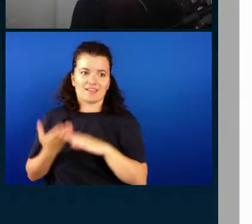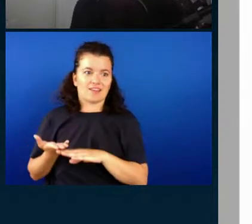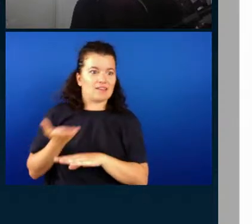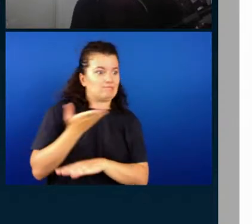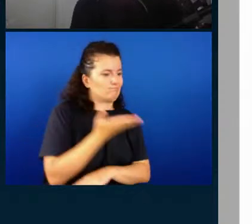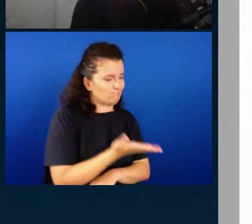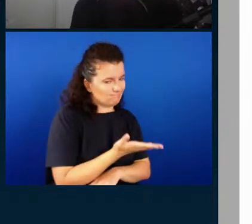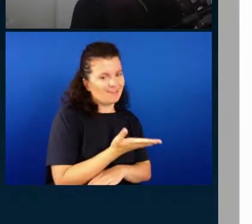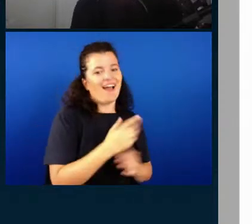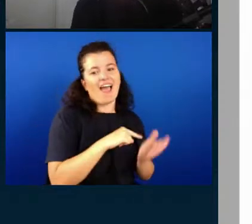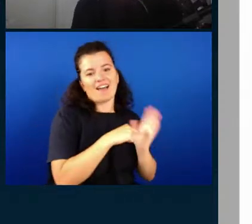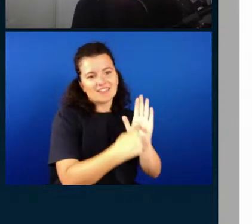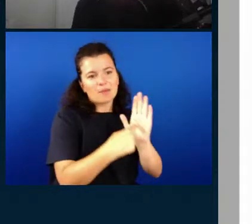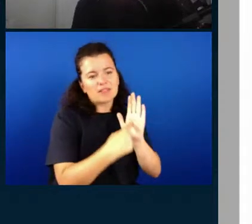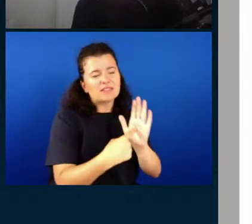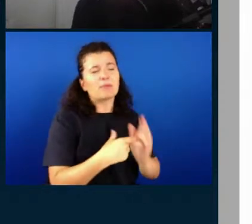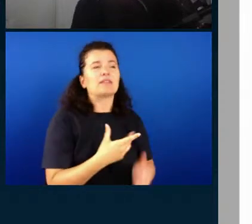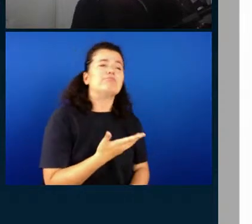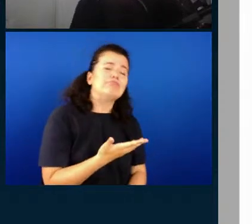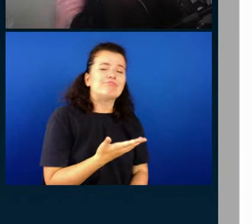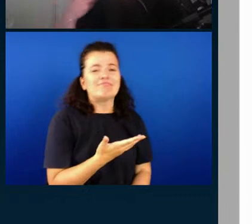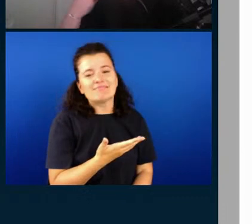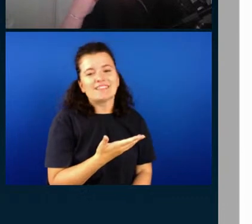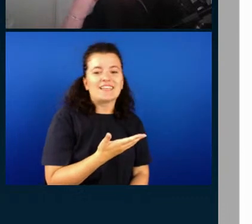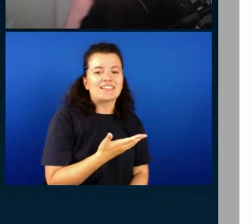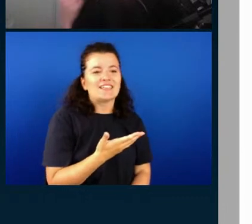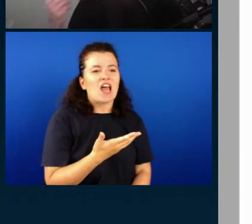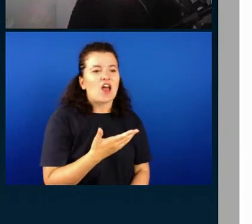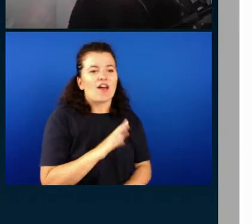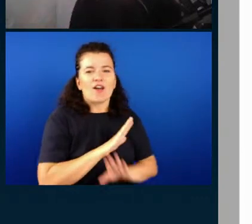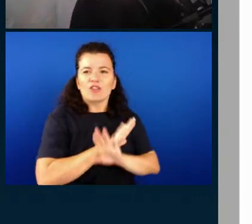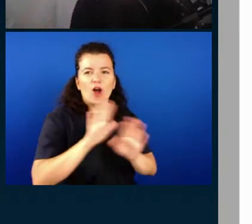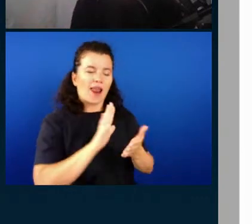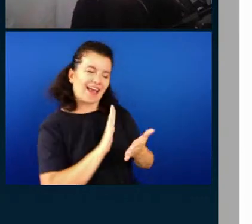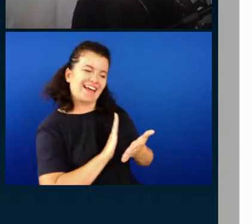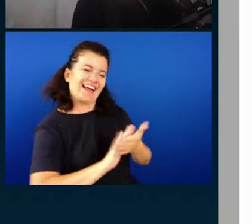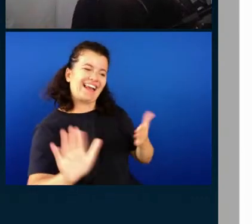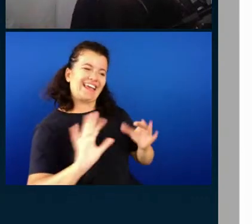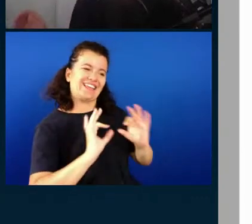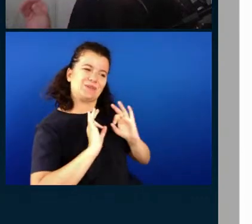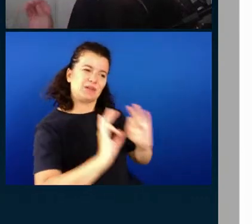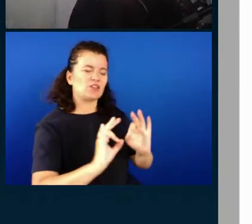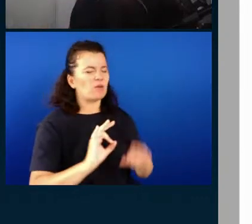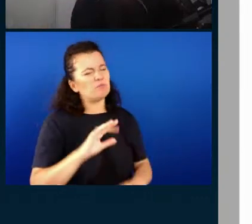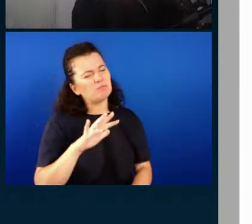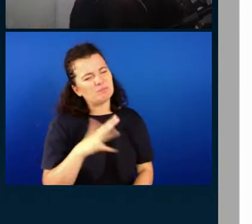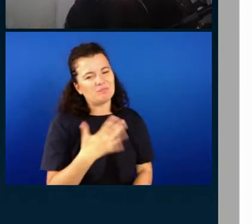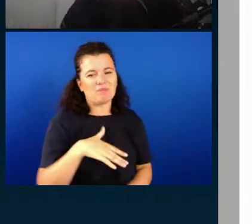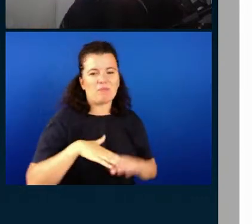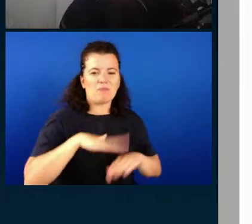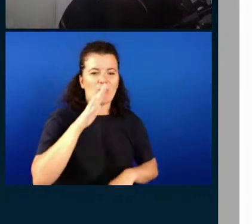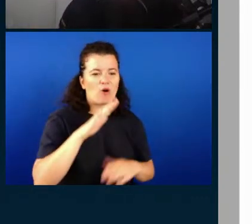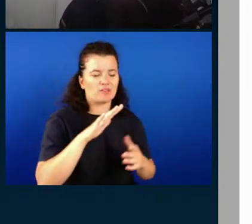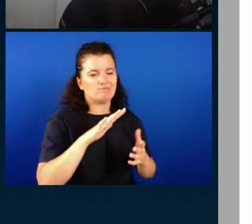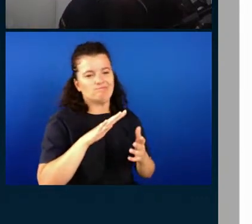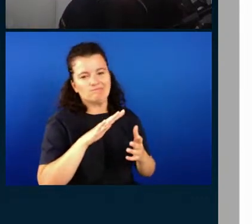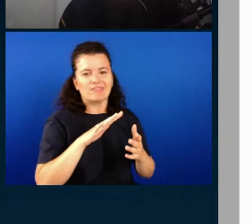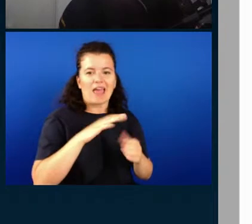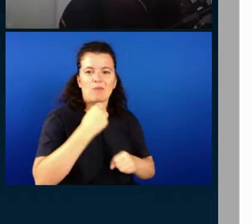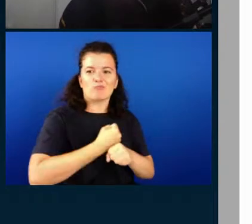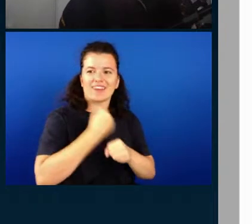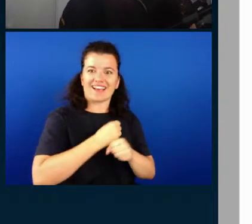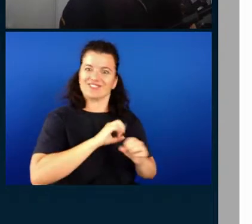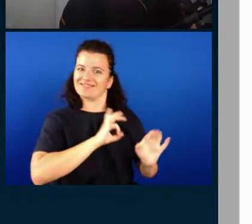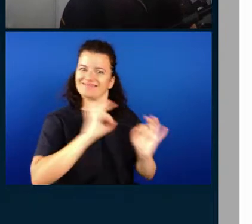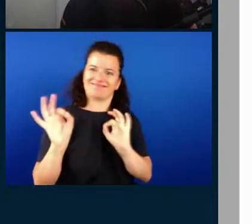code. It's not always very clean, and this is what I would call YOLO scripting. It's not all production ready, to say it